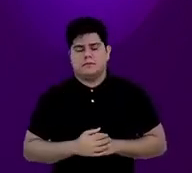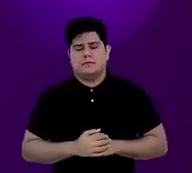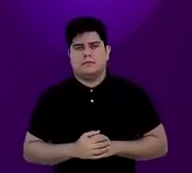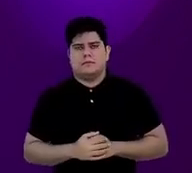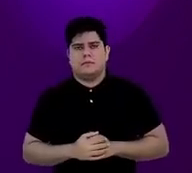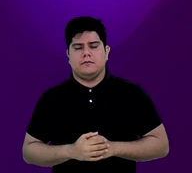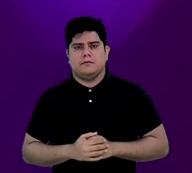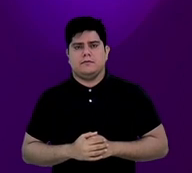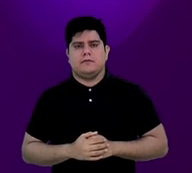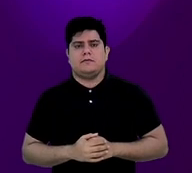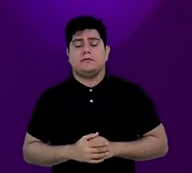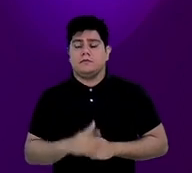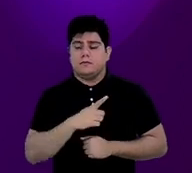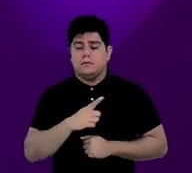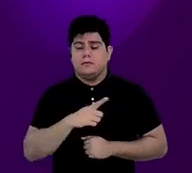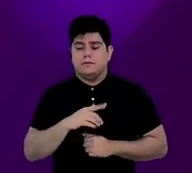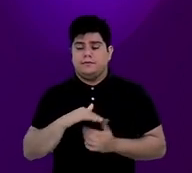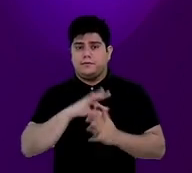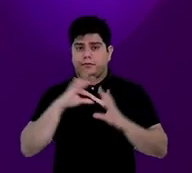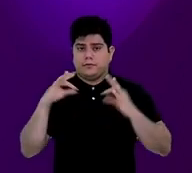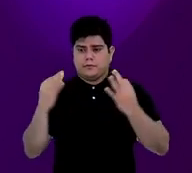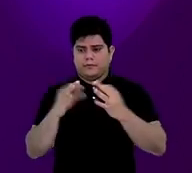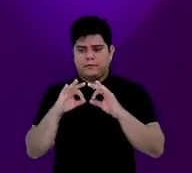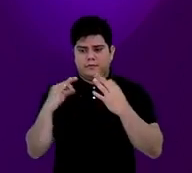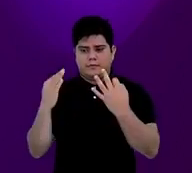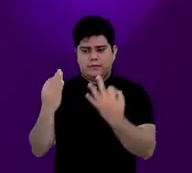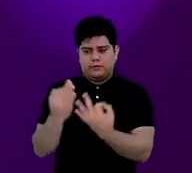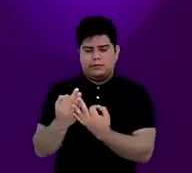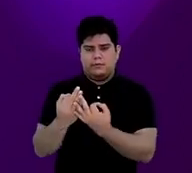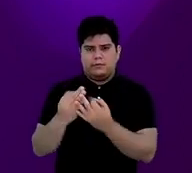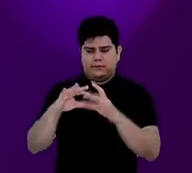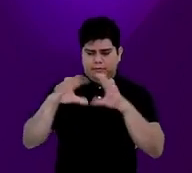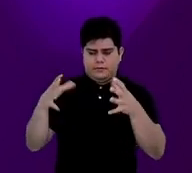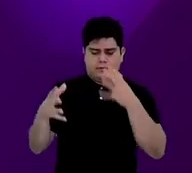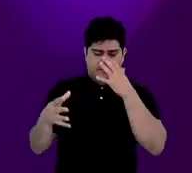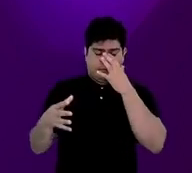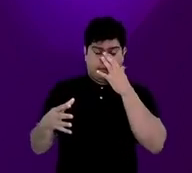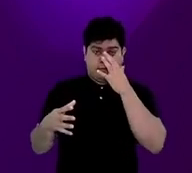the photobiomodulation, the